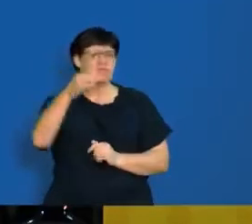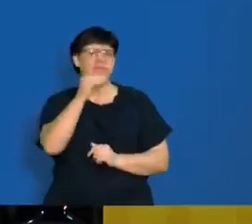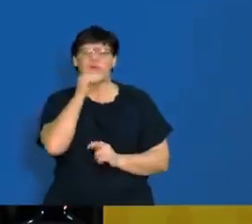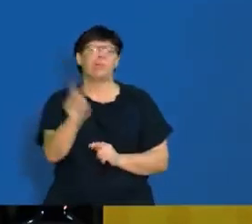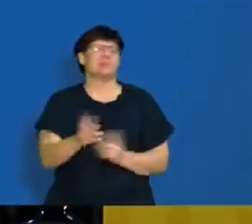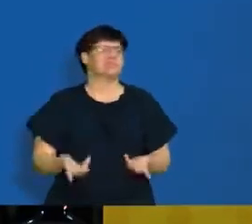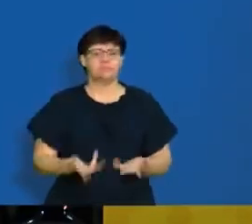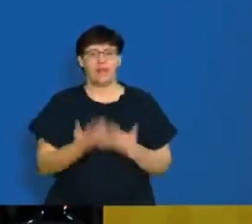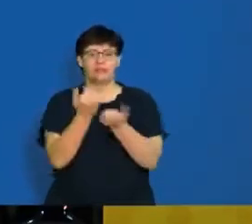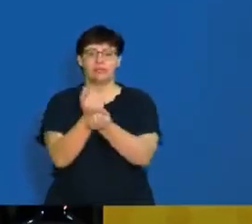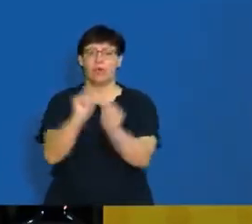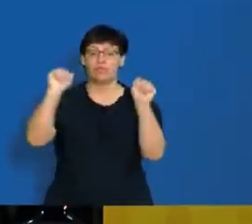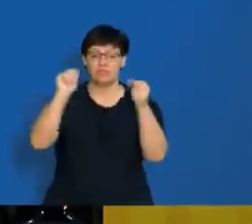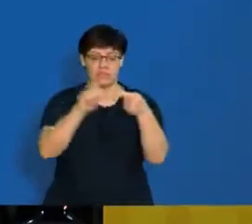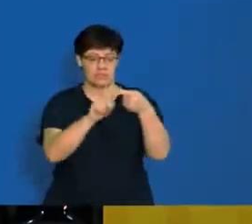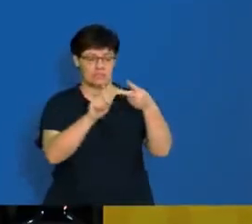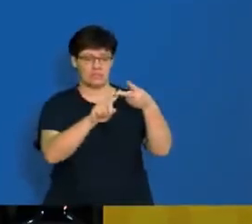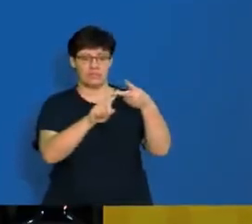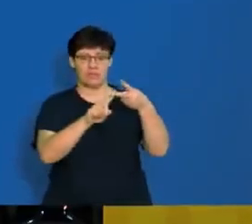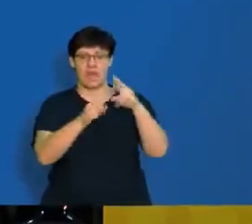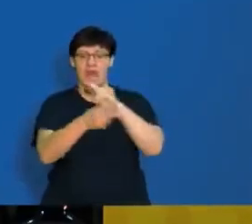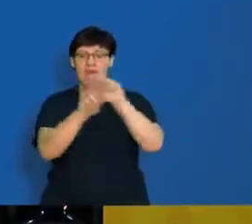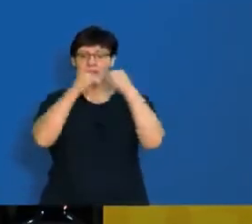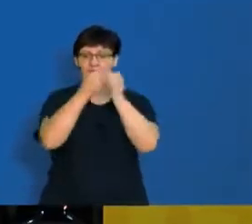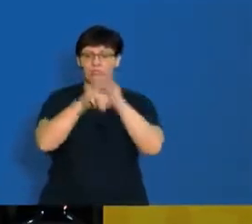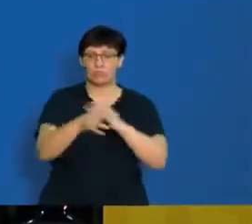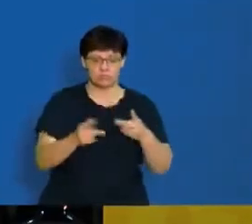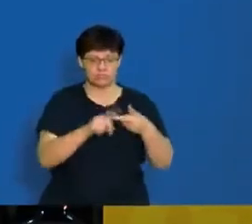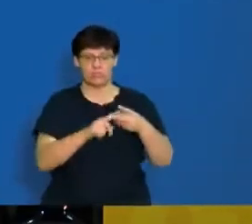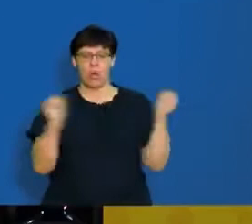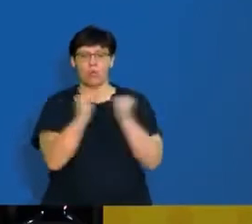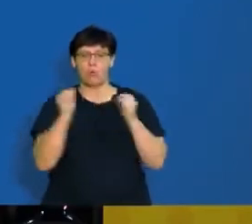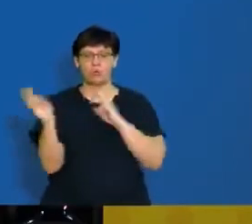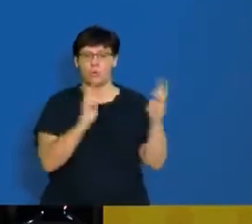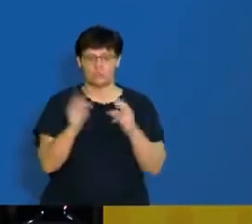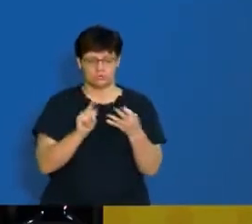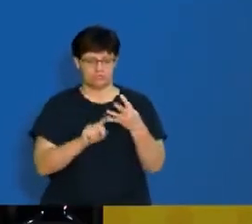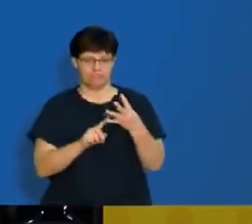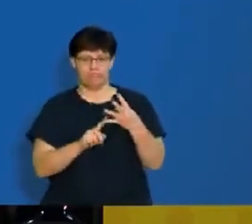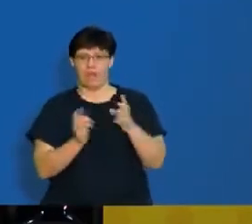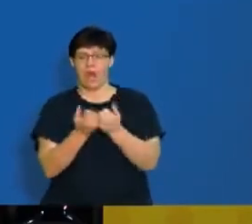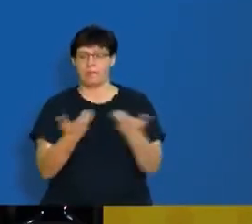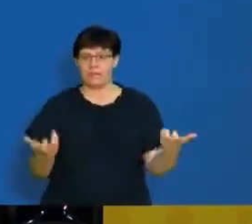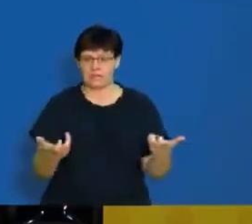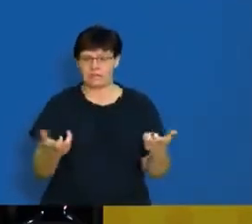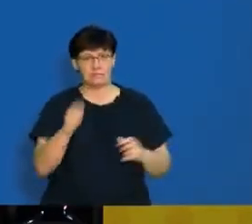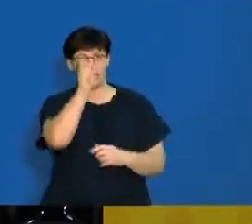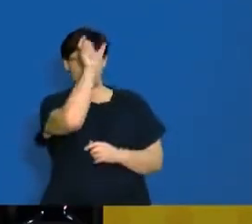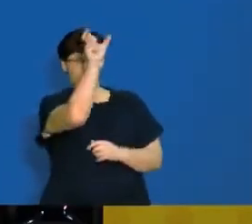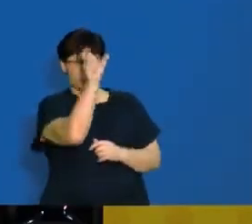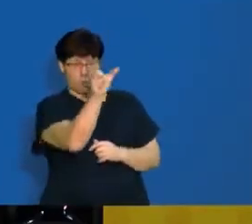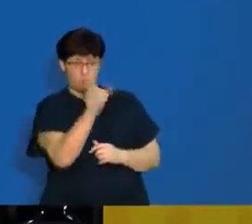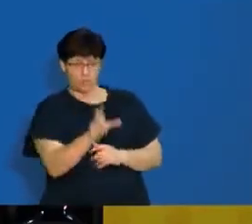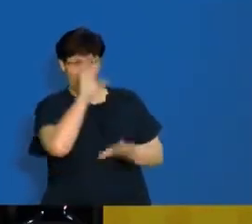like democracy, nationalism, the Cold War, apartheid. And you should be able to